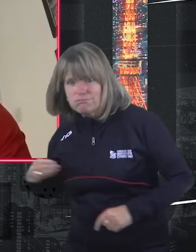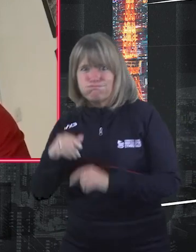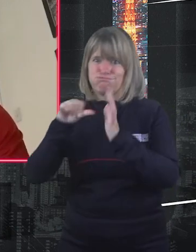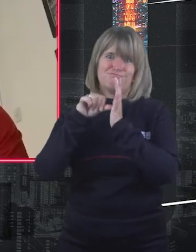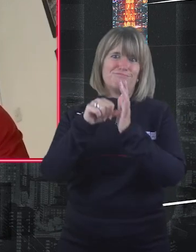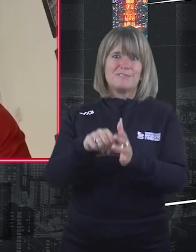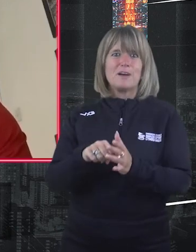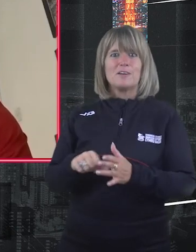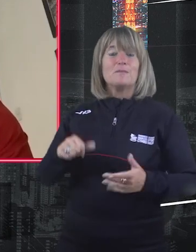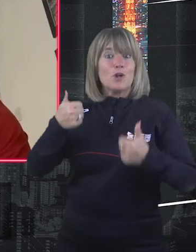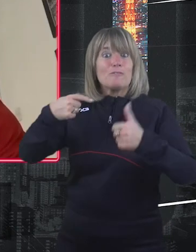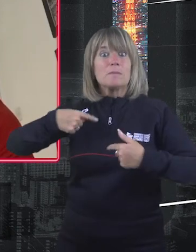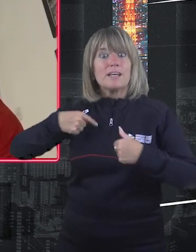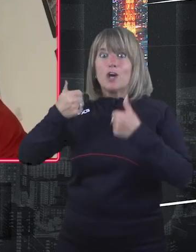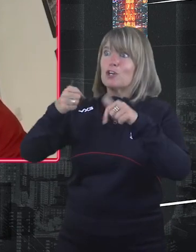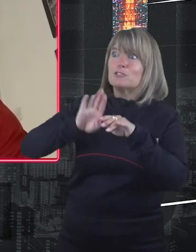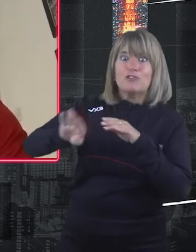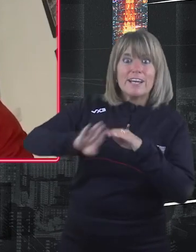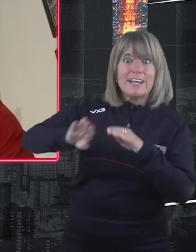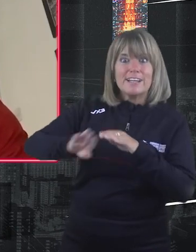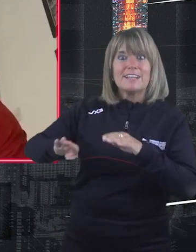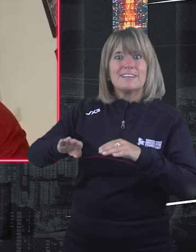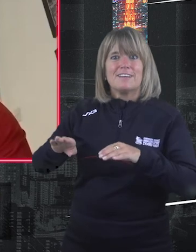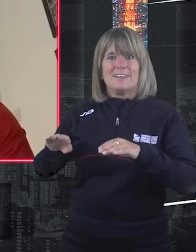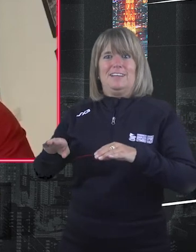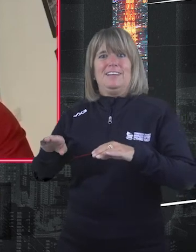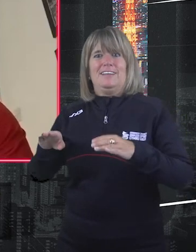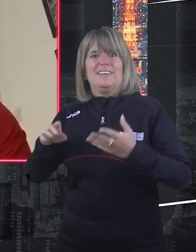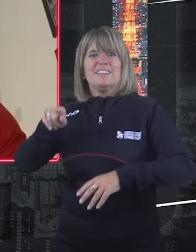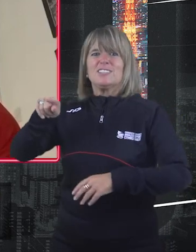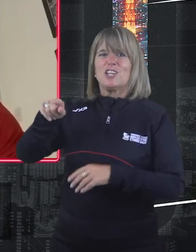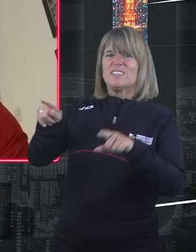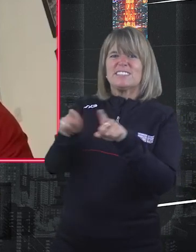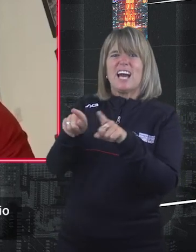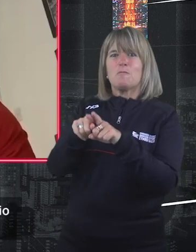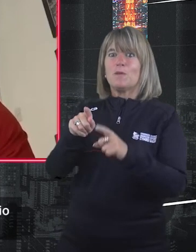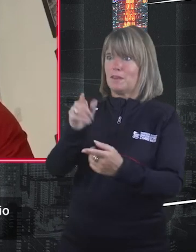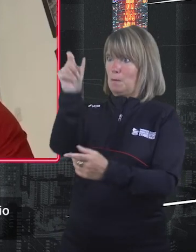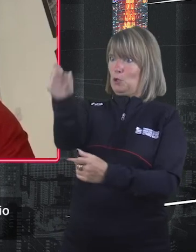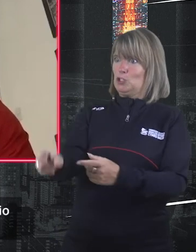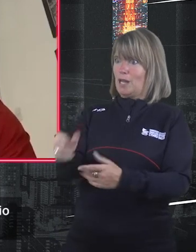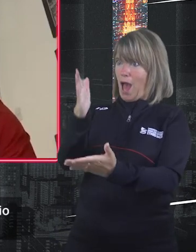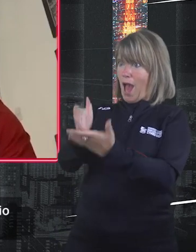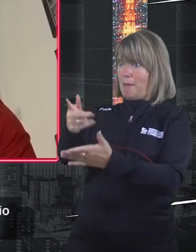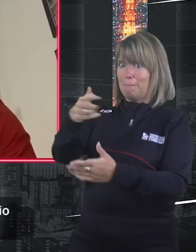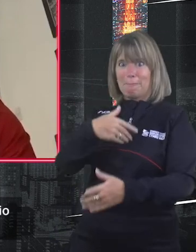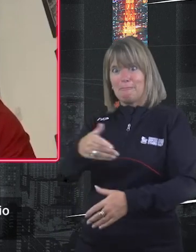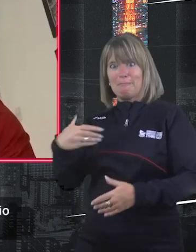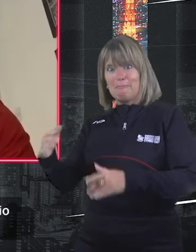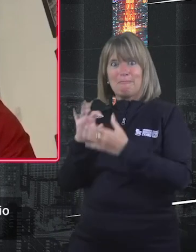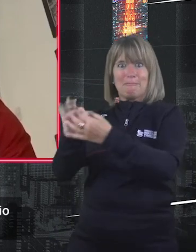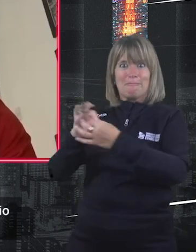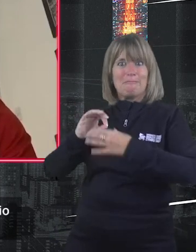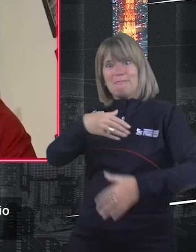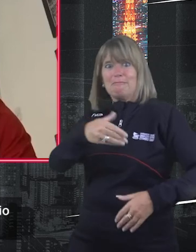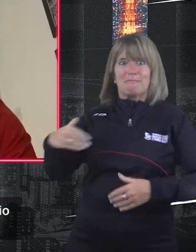physically very hard, but it's also good for me, and it's good training. It's not the same as training with